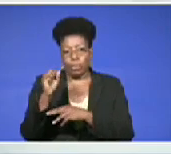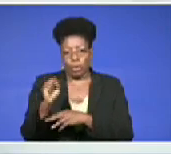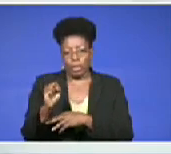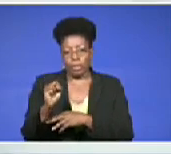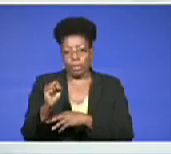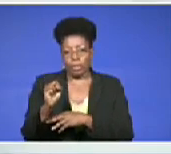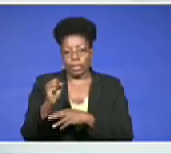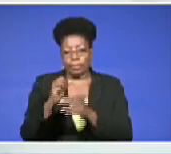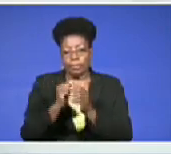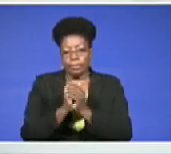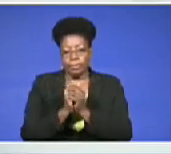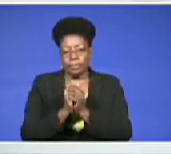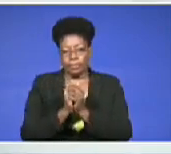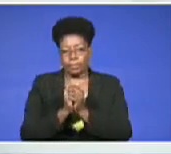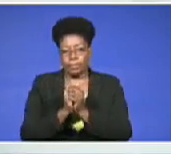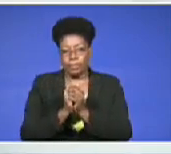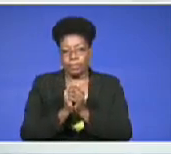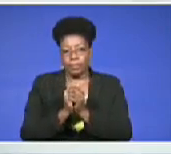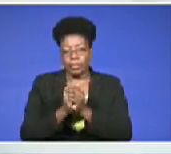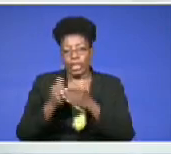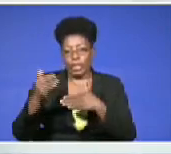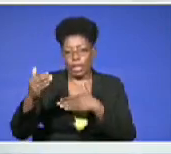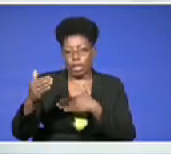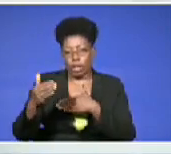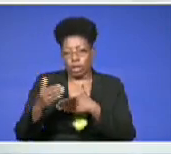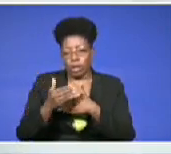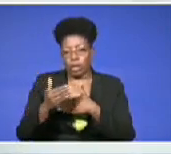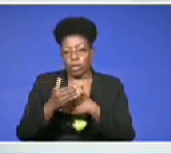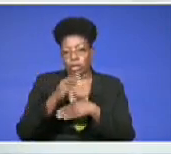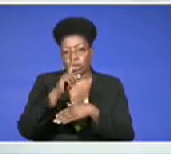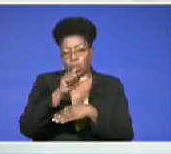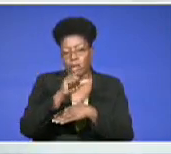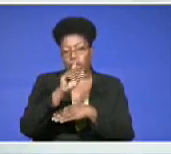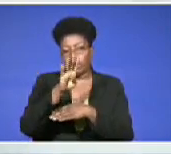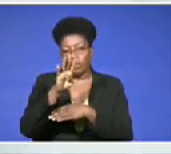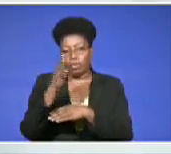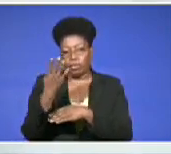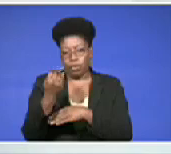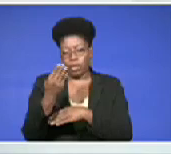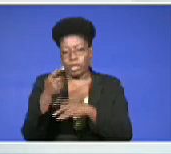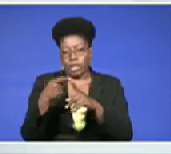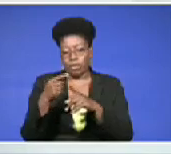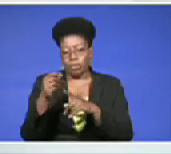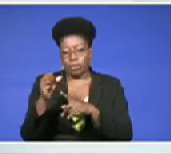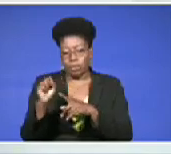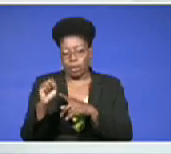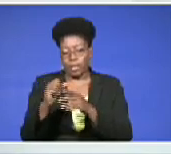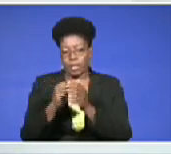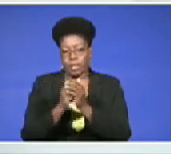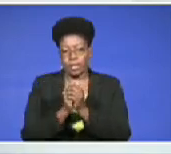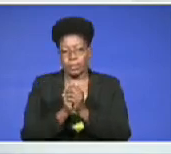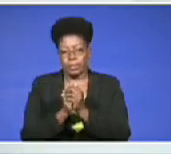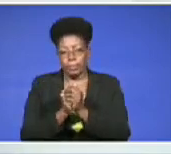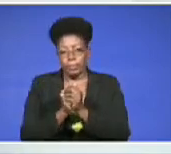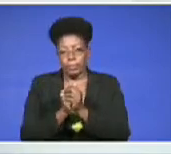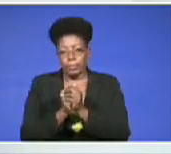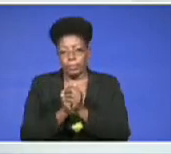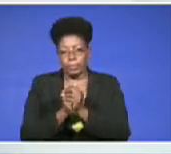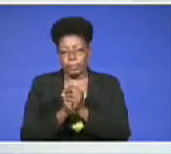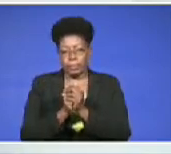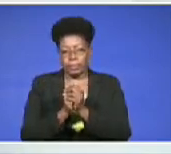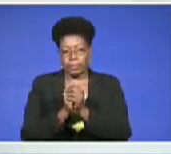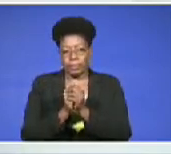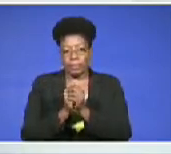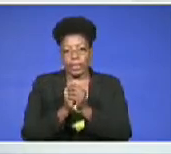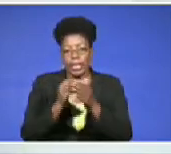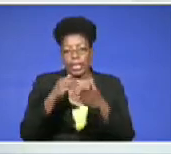reigning champion, very close with 114. Robert Whittington and Monty Roker tying the first round with 107 points. However,